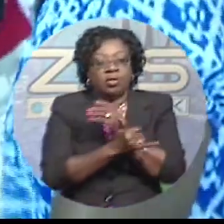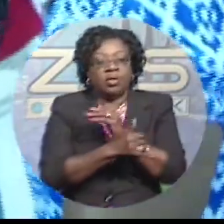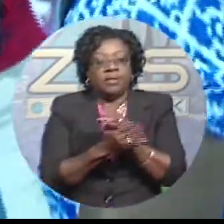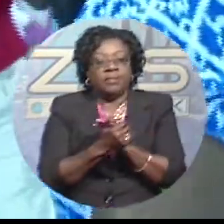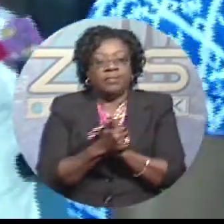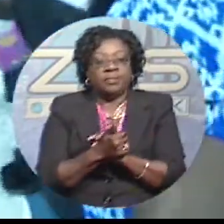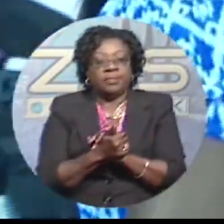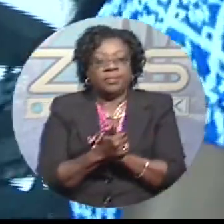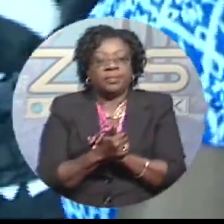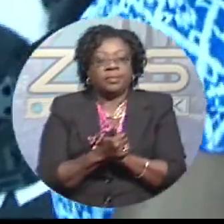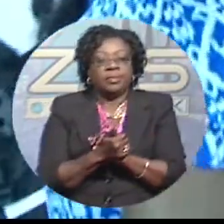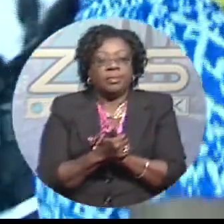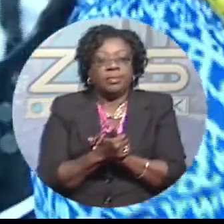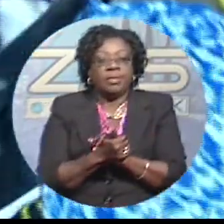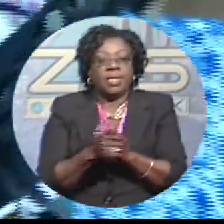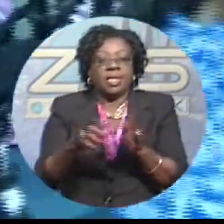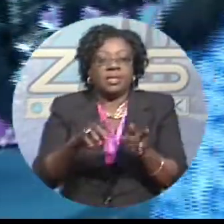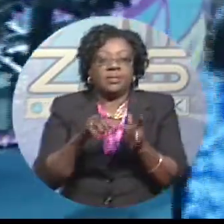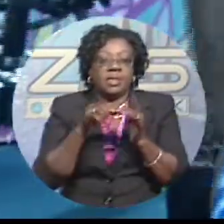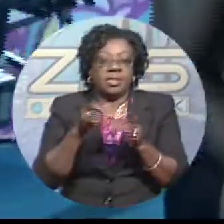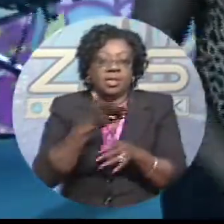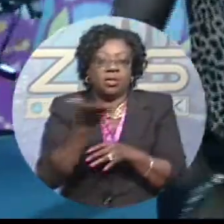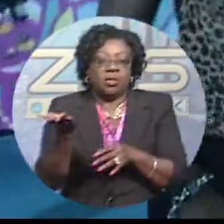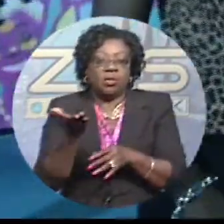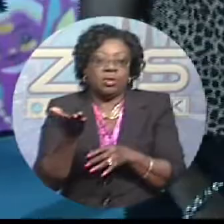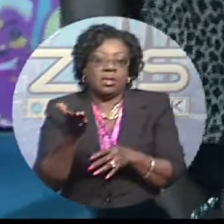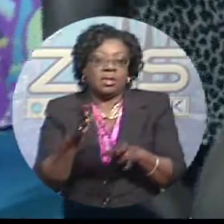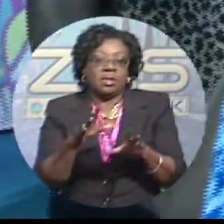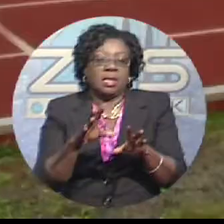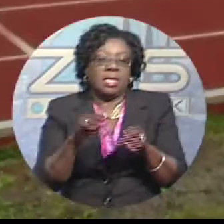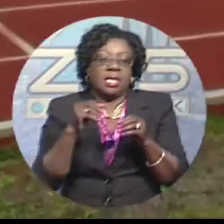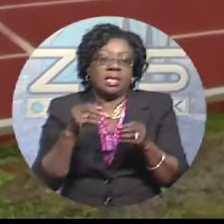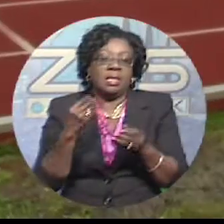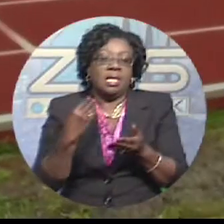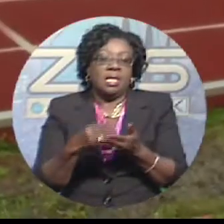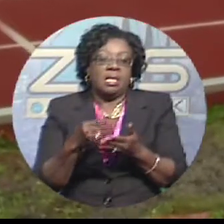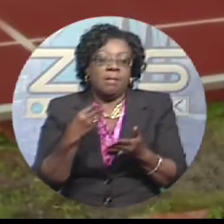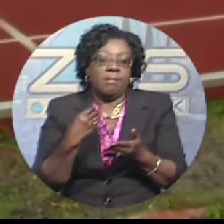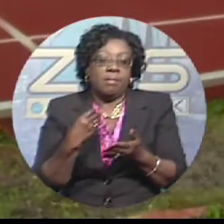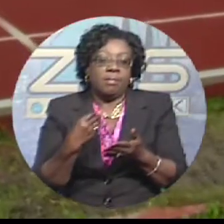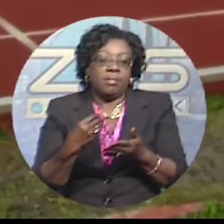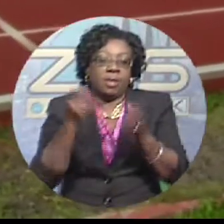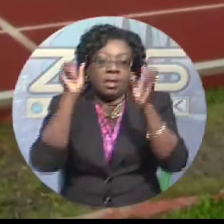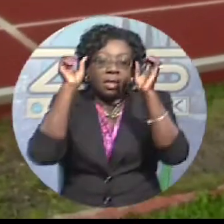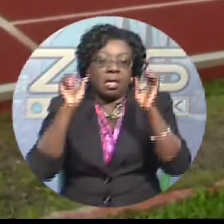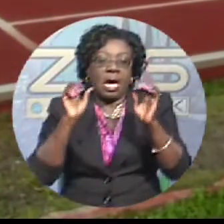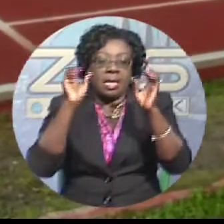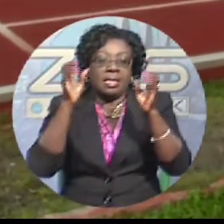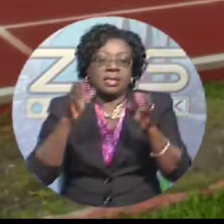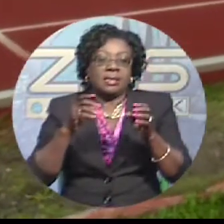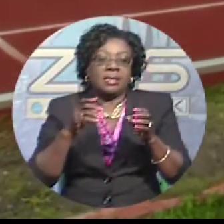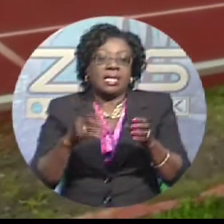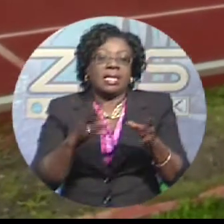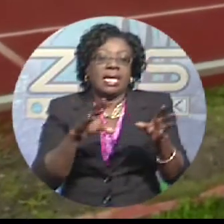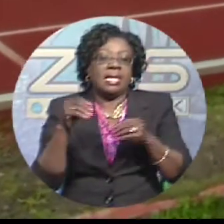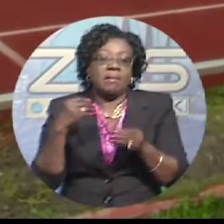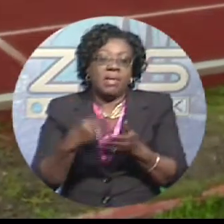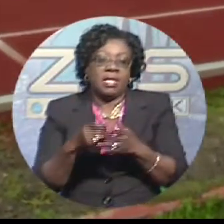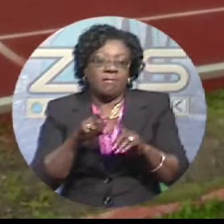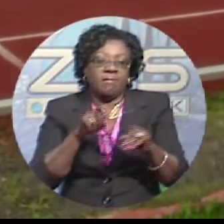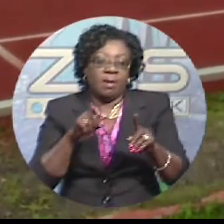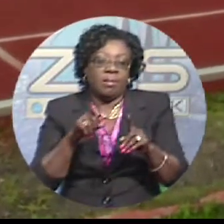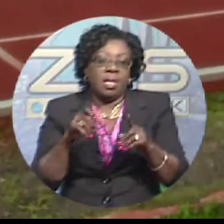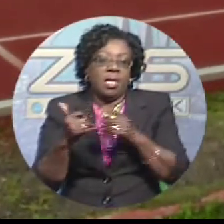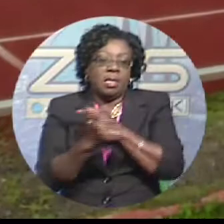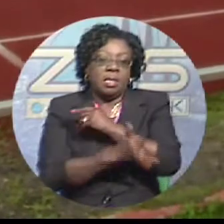me, especially those that are getting the people's money. The athletes that are collecting the government subvention, you are here to represent